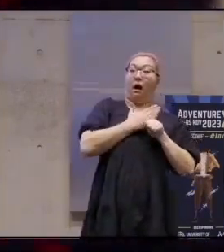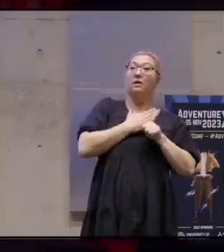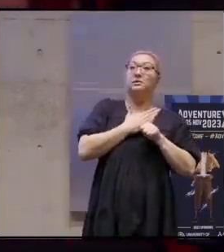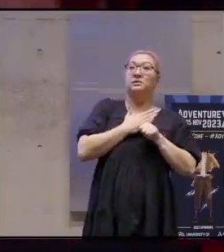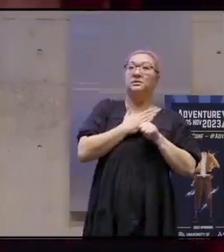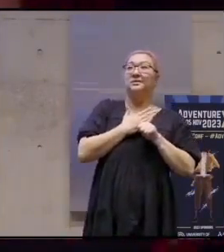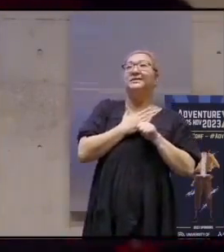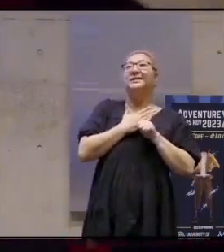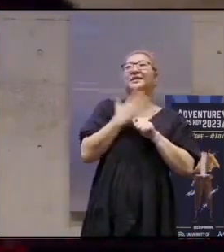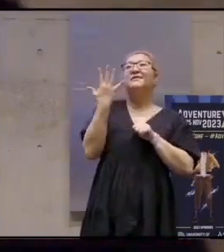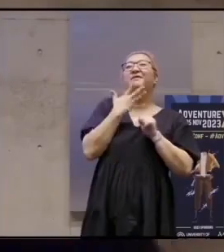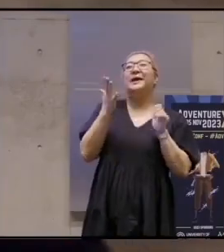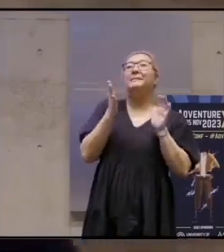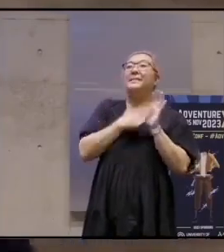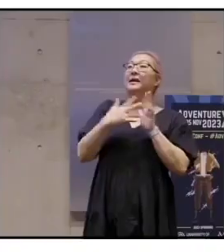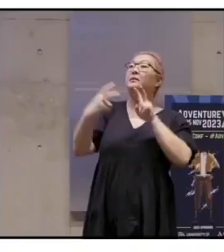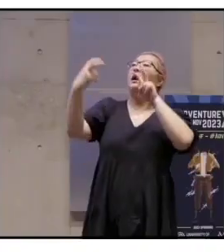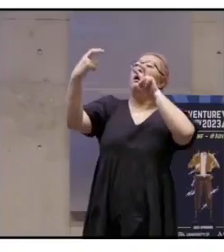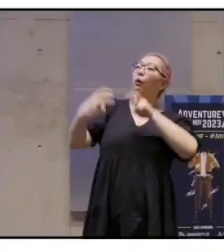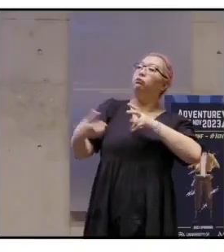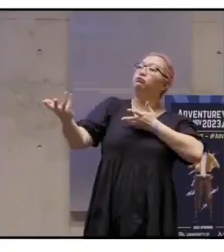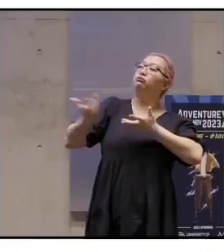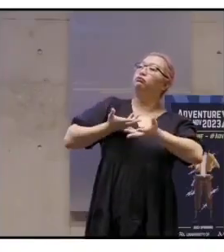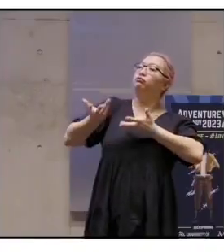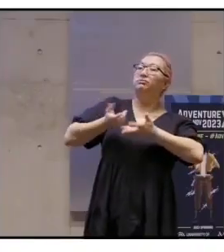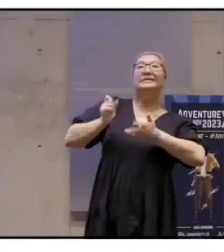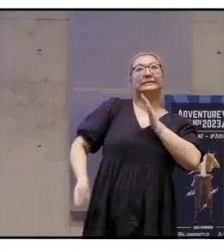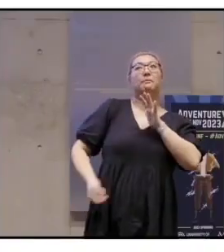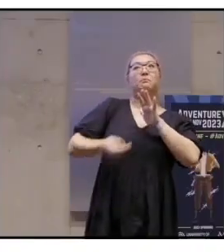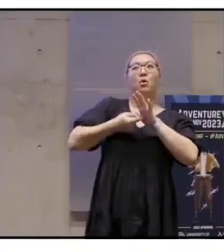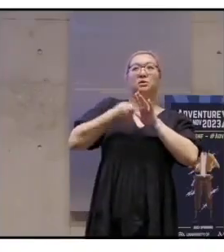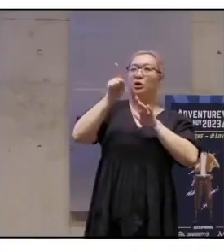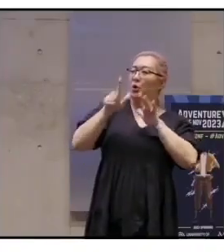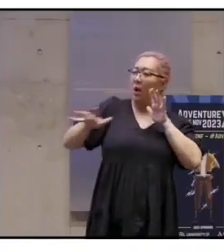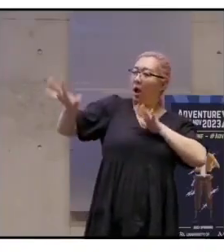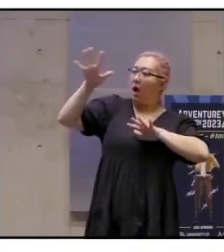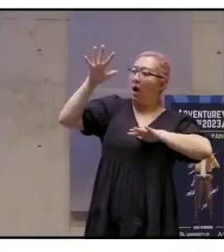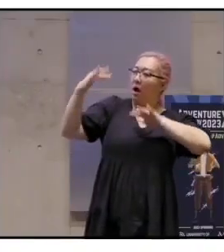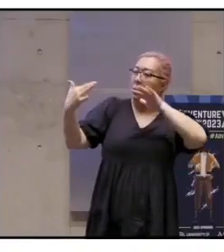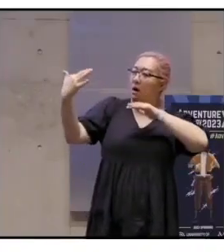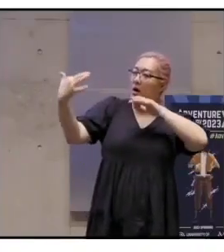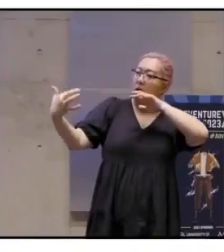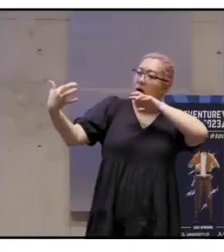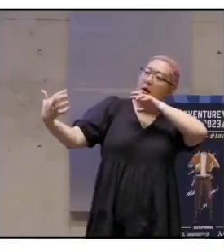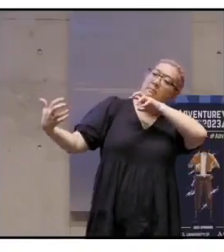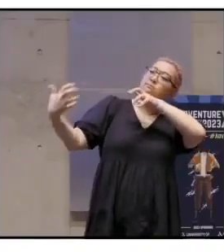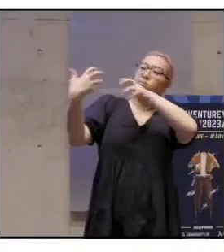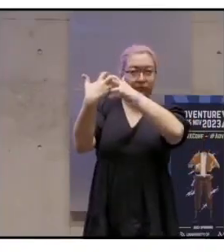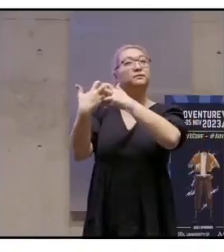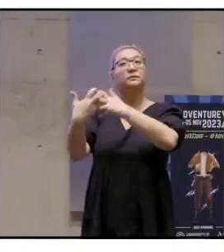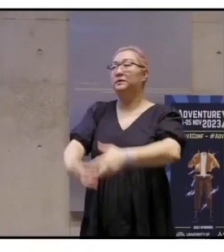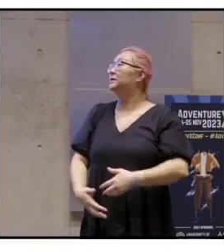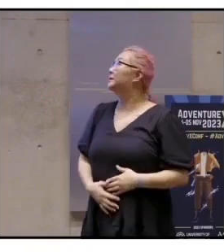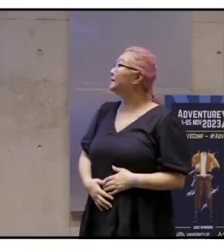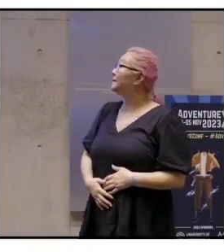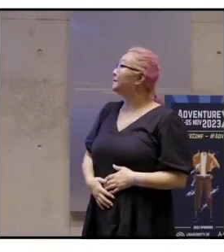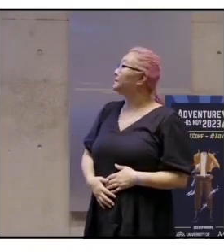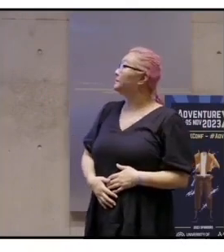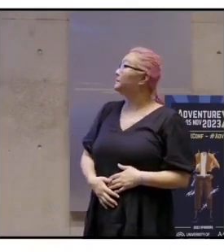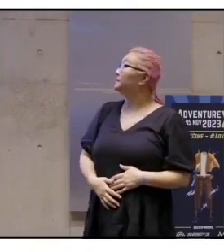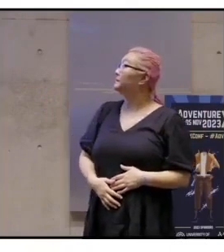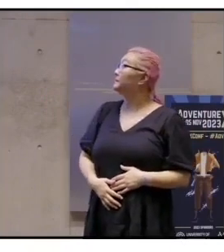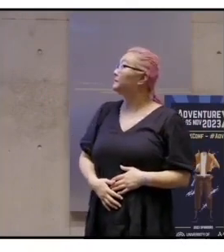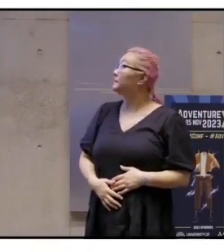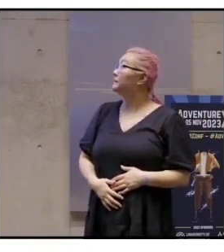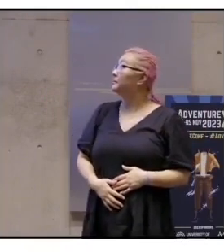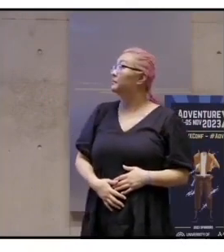best practices to making them feel safe. As I mentioned, emotionally difficult content should not be all grouped together so that they feel like they've